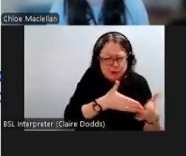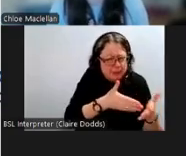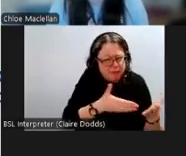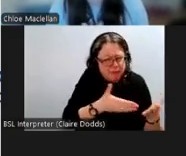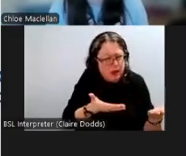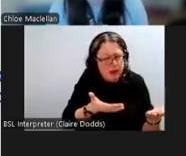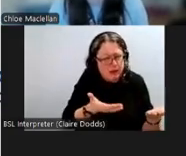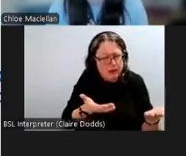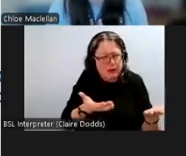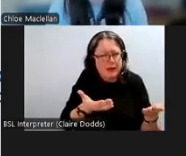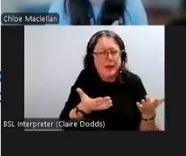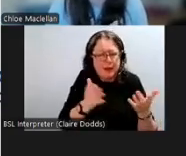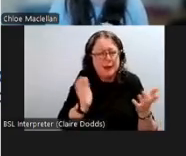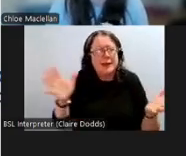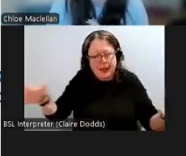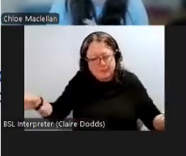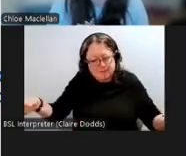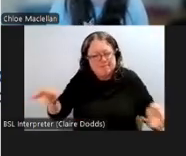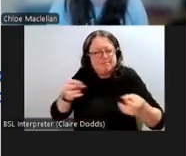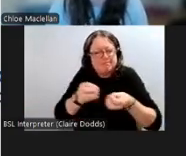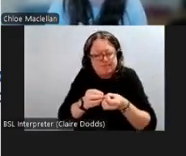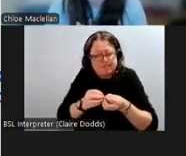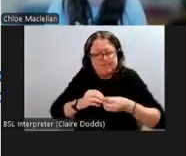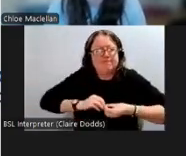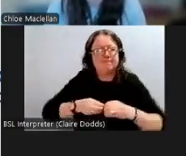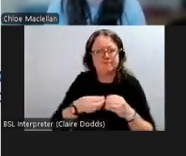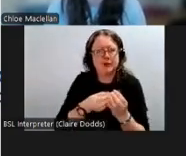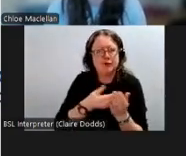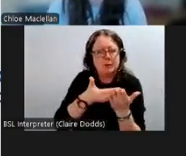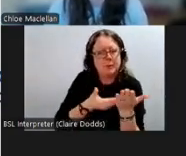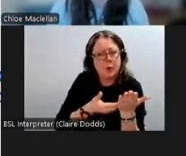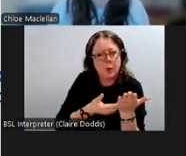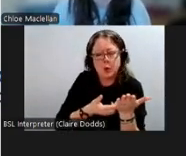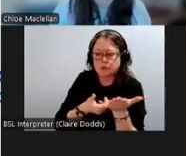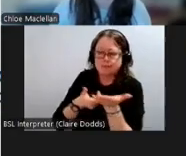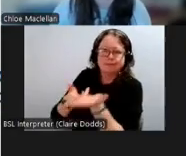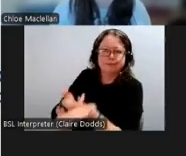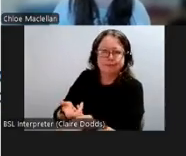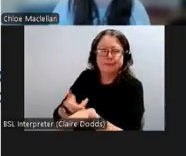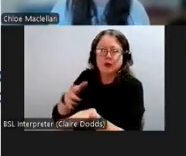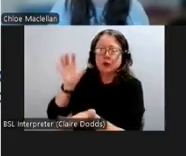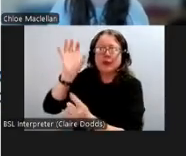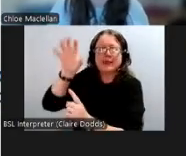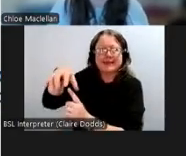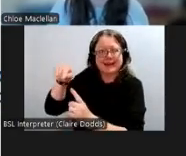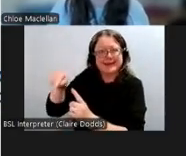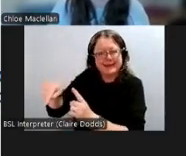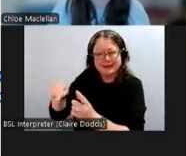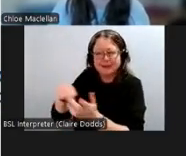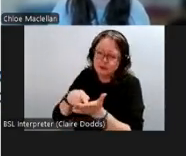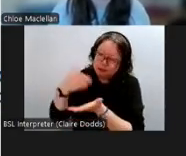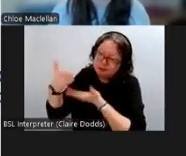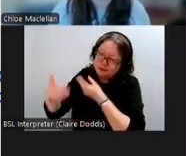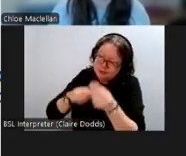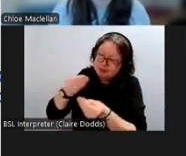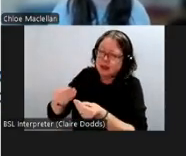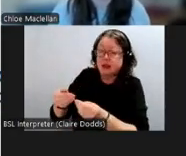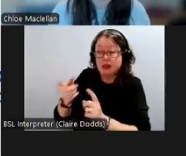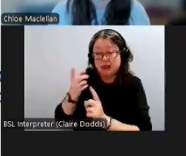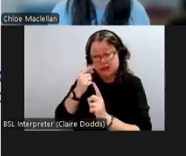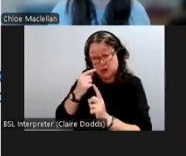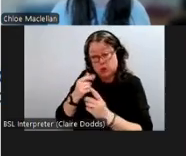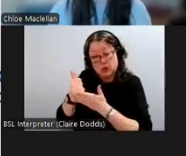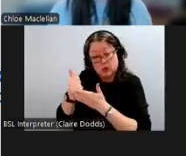And then again, it all comes to a report and feeding back to the setting for them to be able to make changes to support low